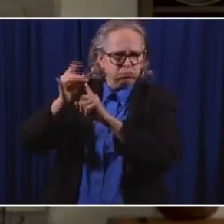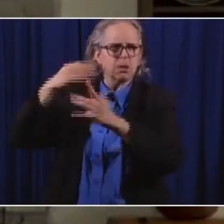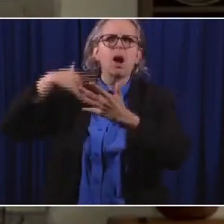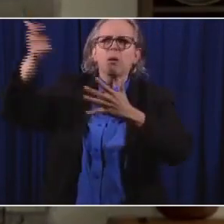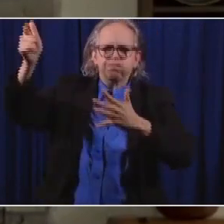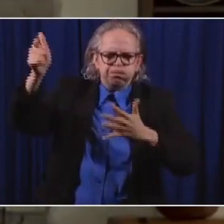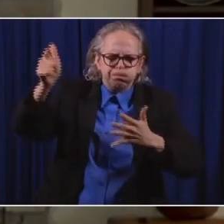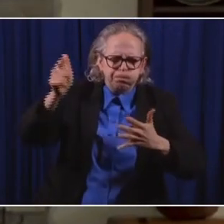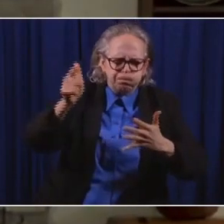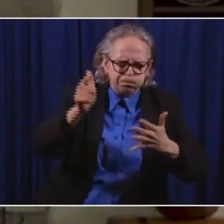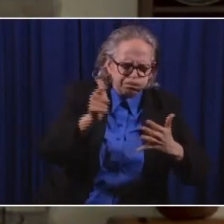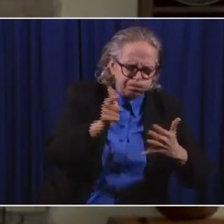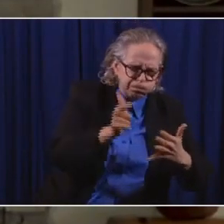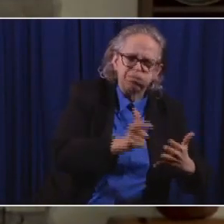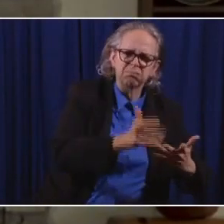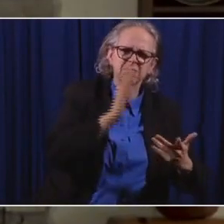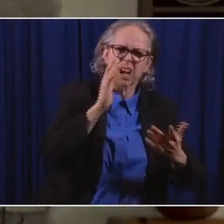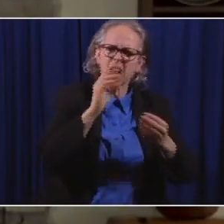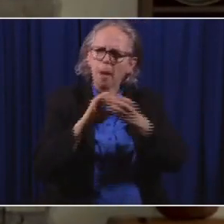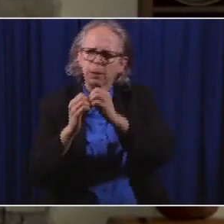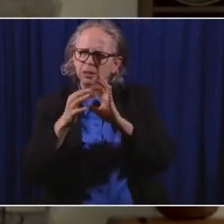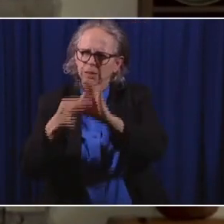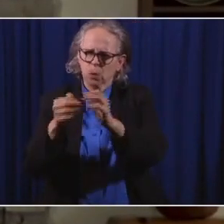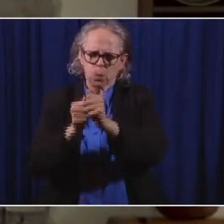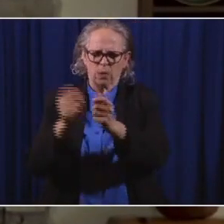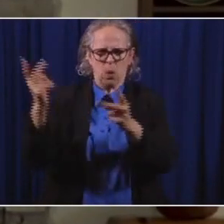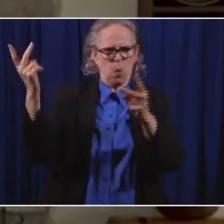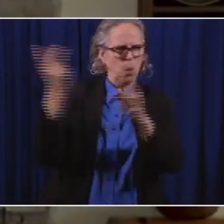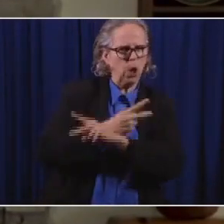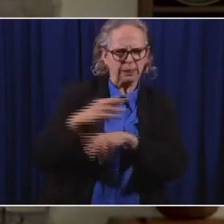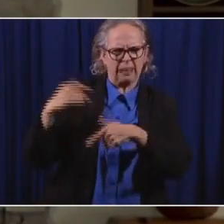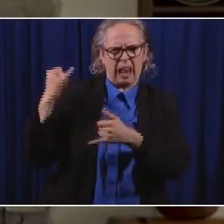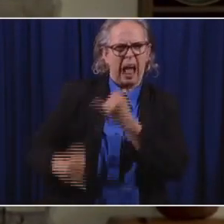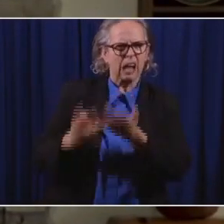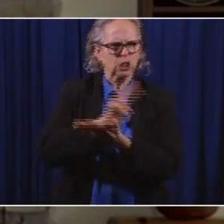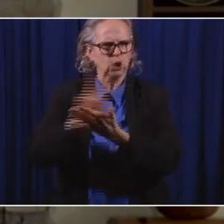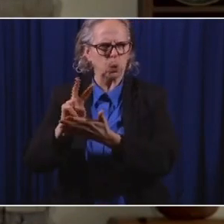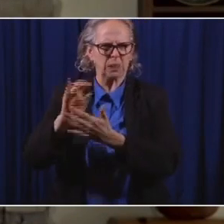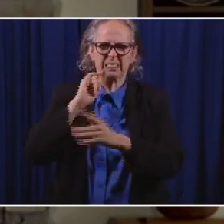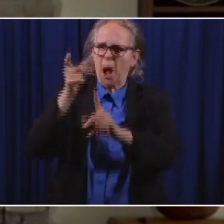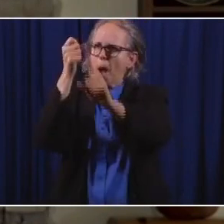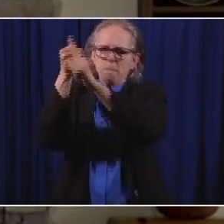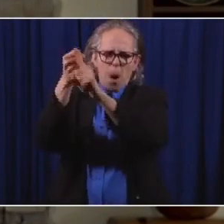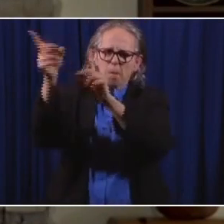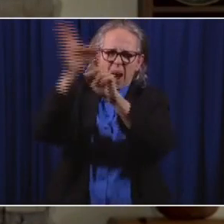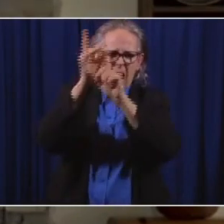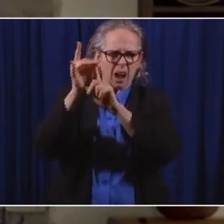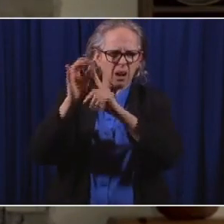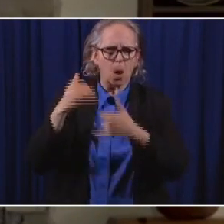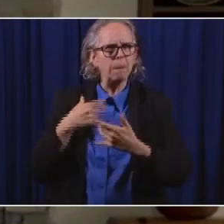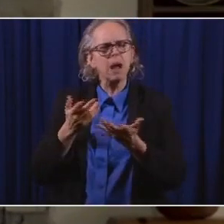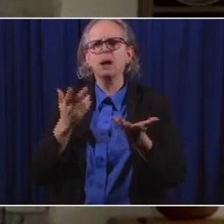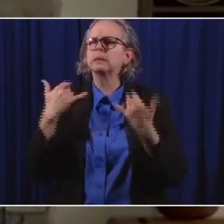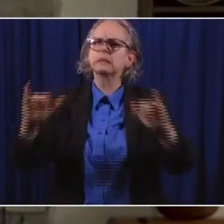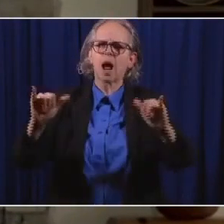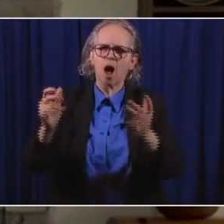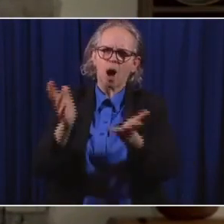2 weeks. We will continue to work down that list.